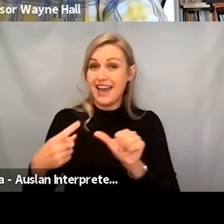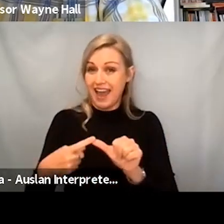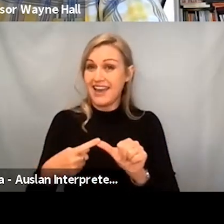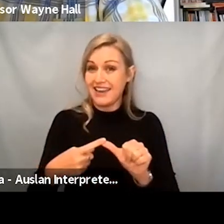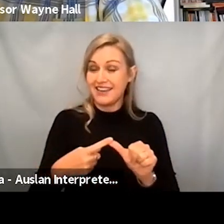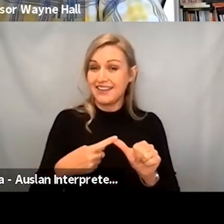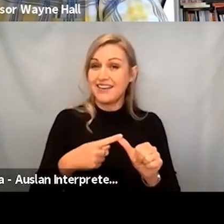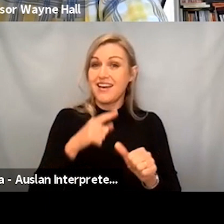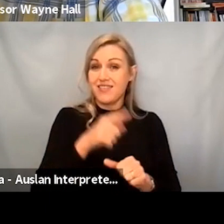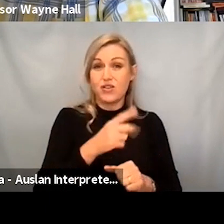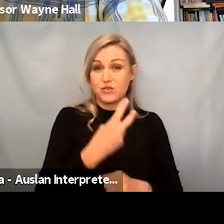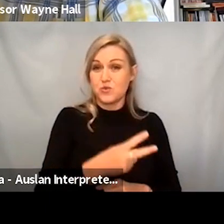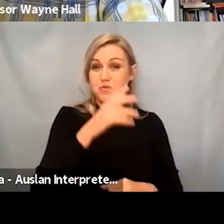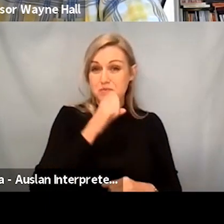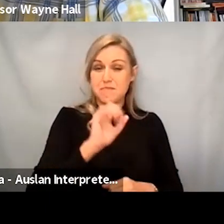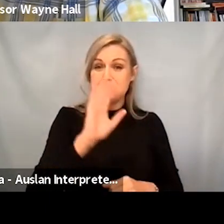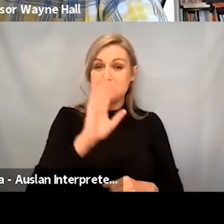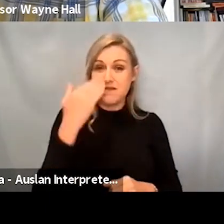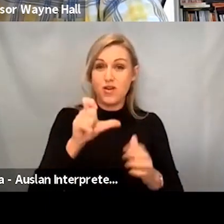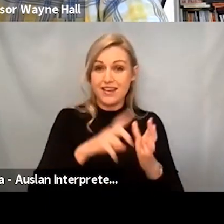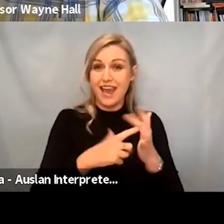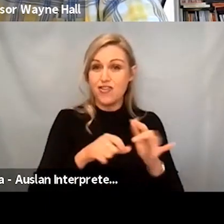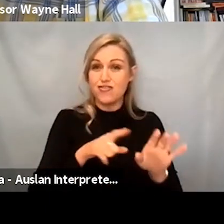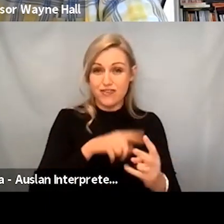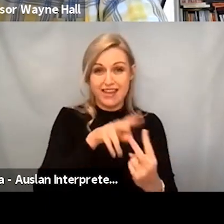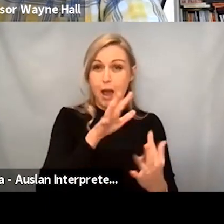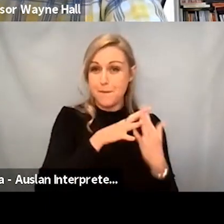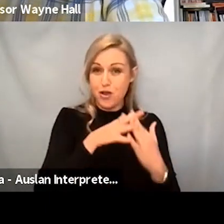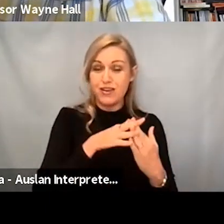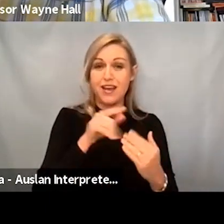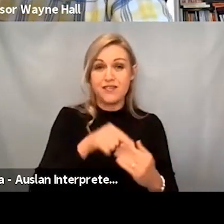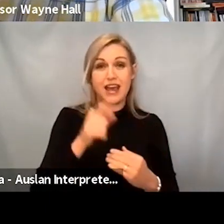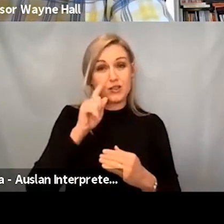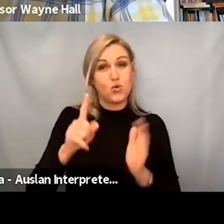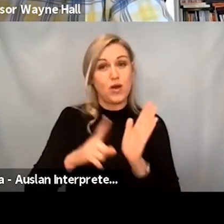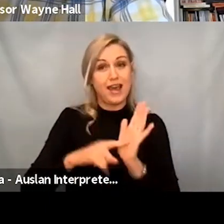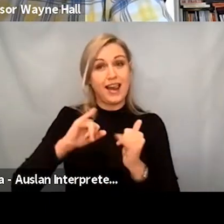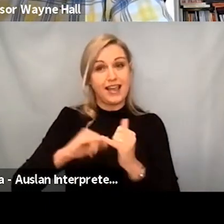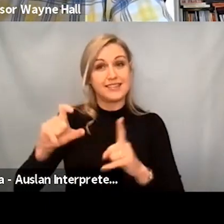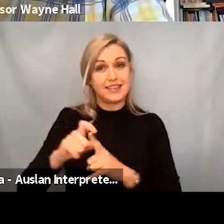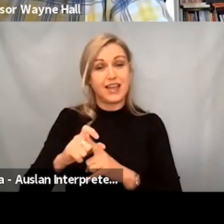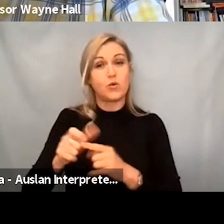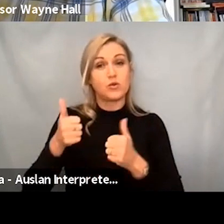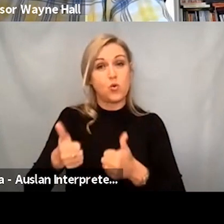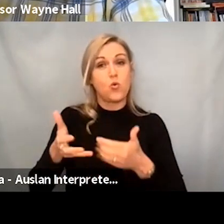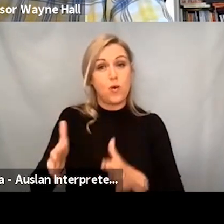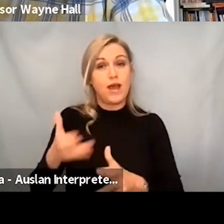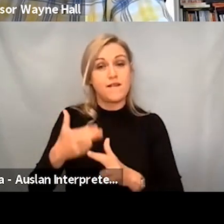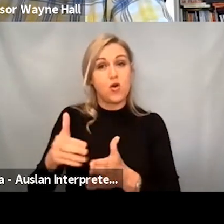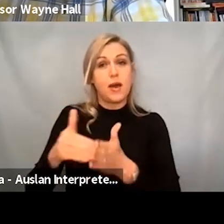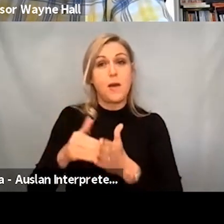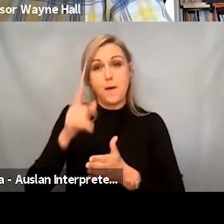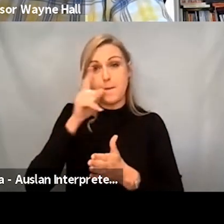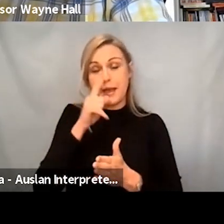Abraham Hoffman in Calgary practice. They saw LSD as a way of introducing people to